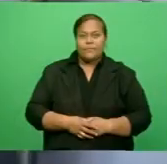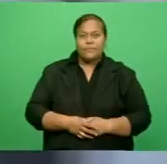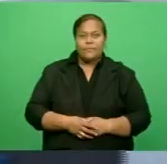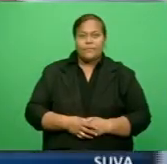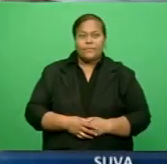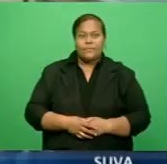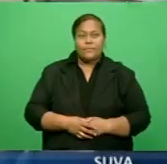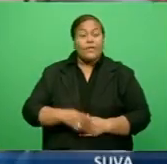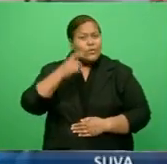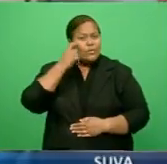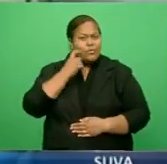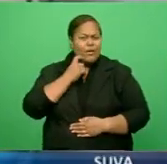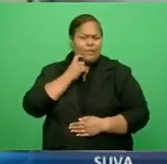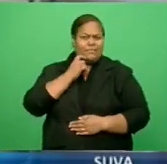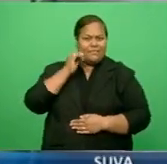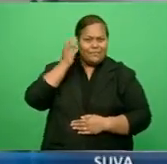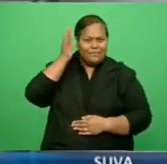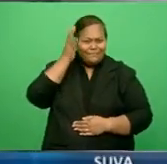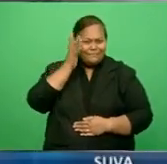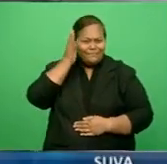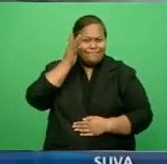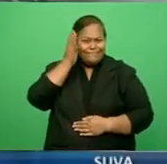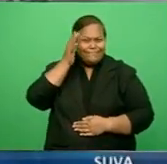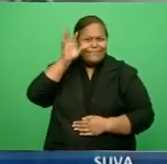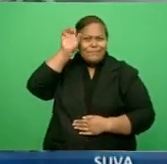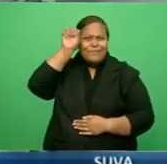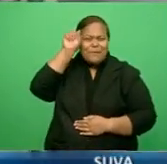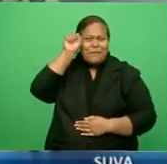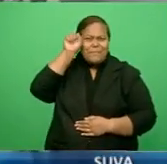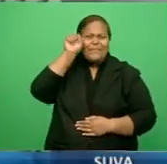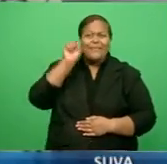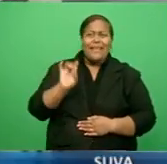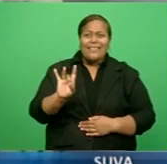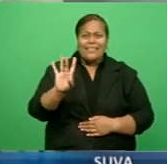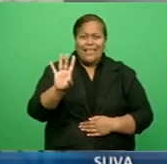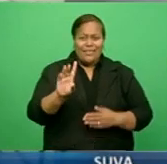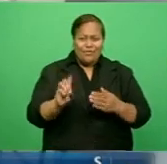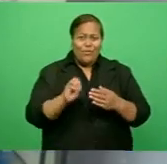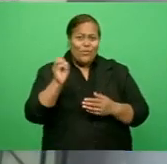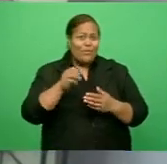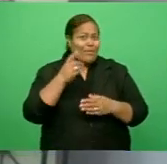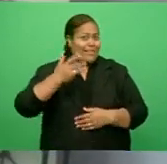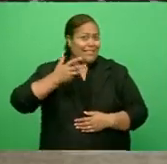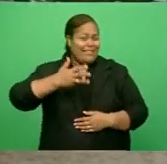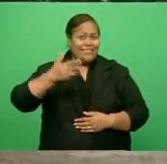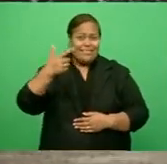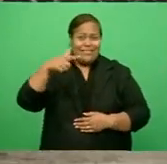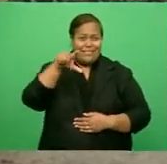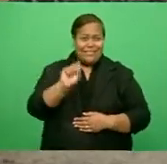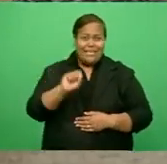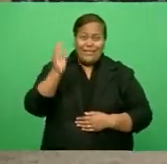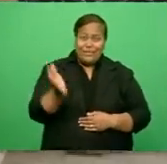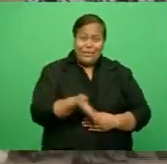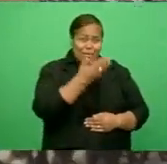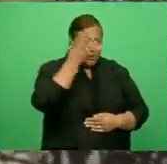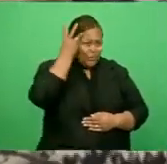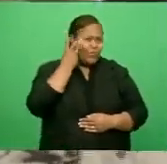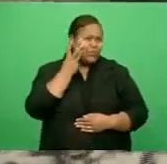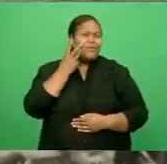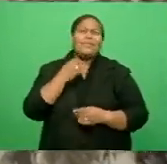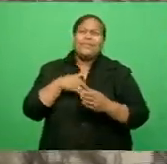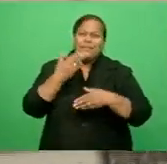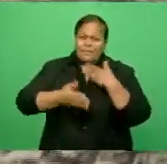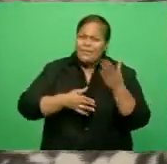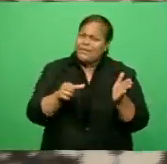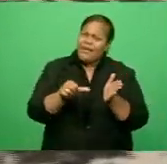While trying to recall the events of the 10th of October 1970, Sevua says it's hard to describe the happiness and joy that